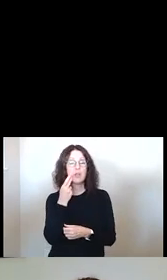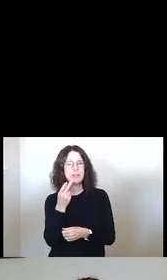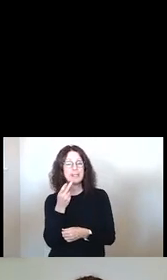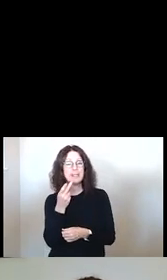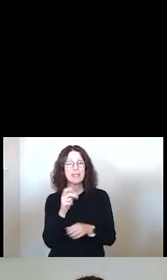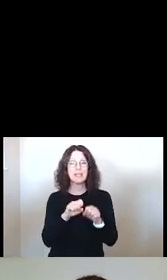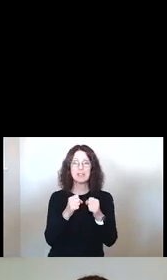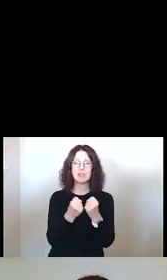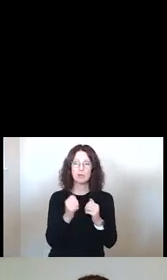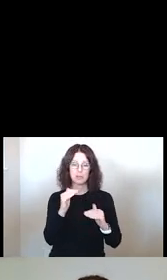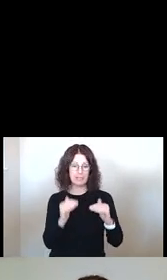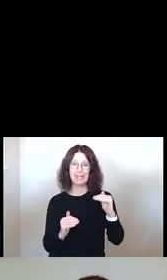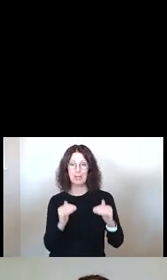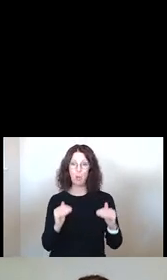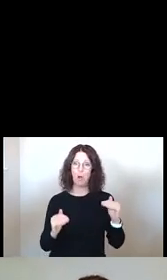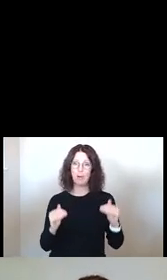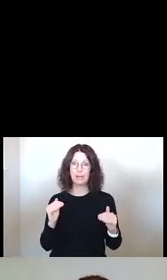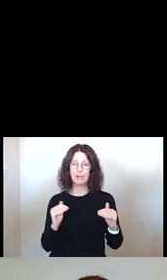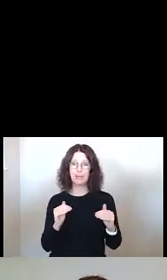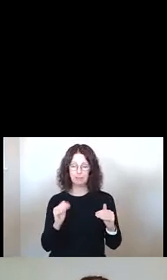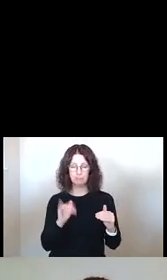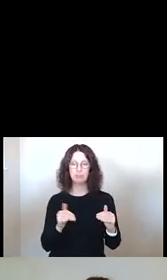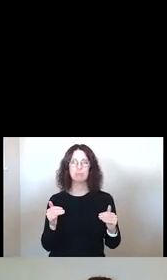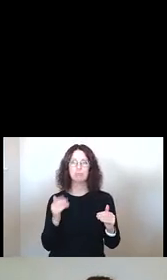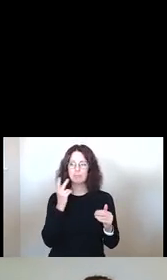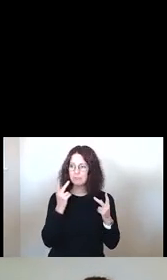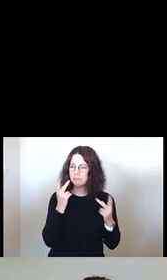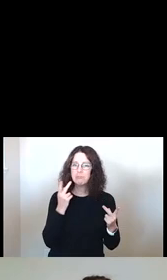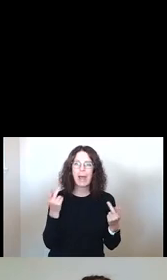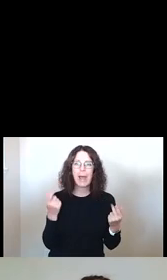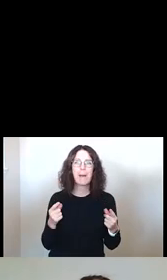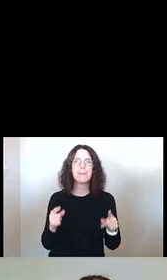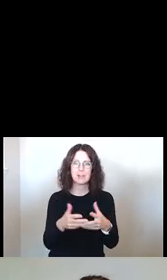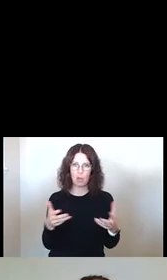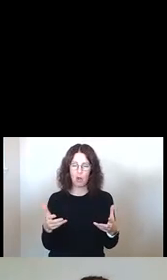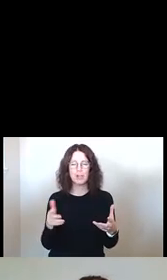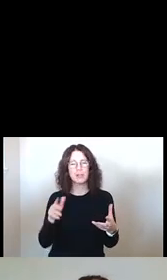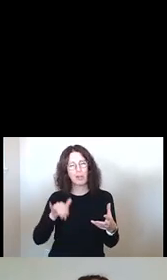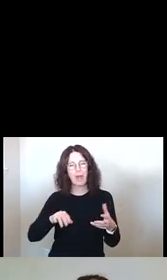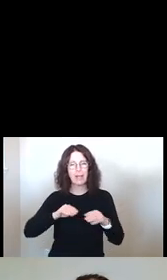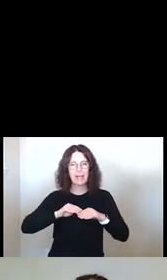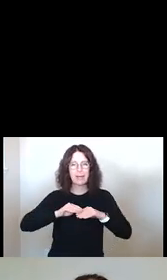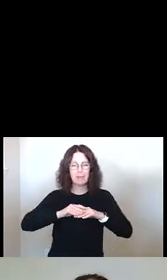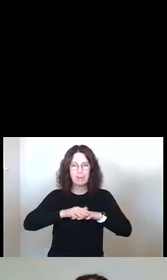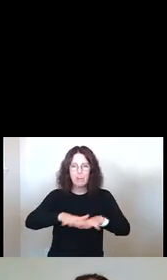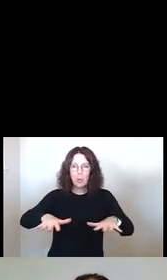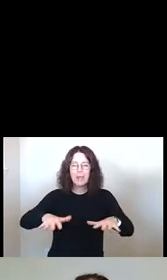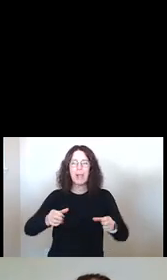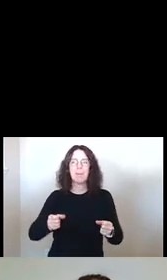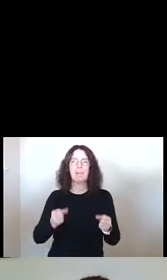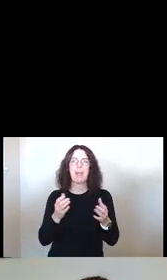something that pops up quite a bit. And it therefore permeates many aspects of anthropological